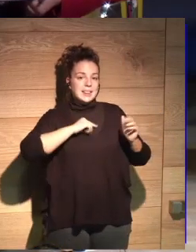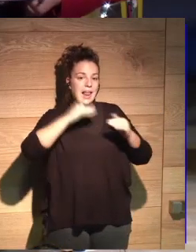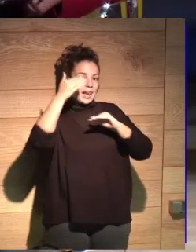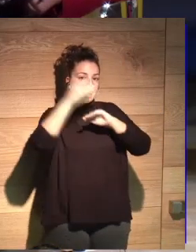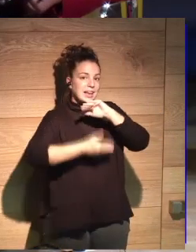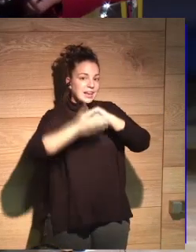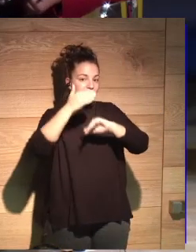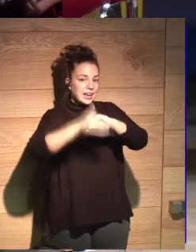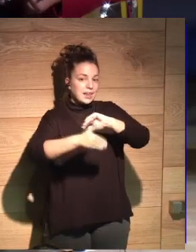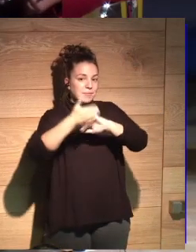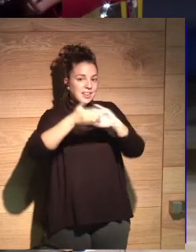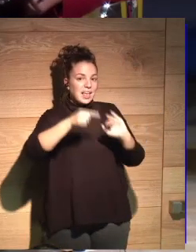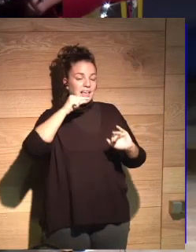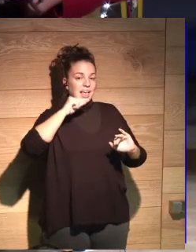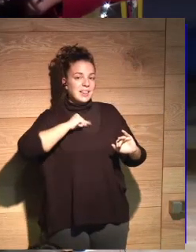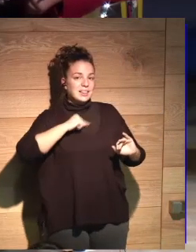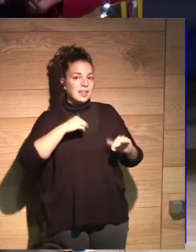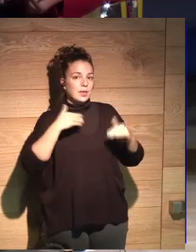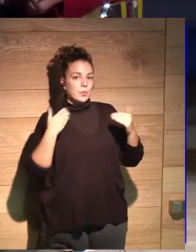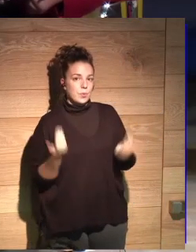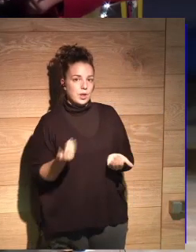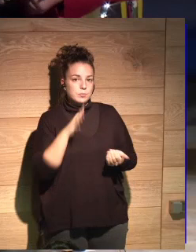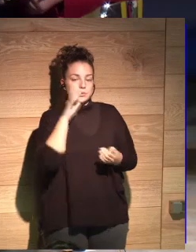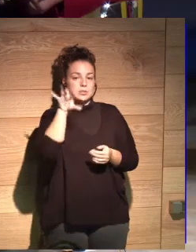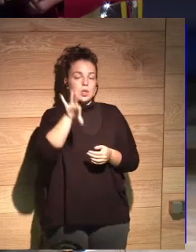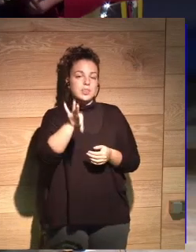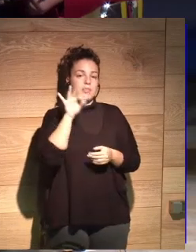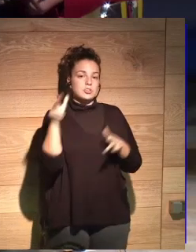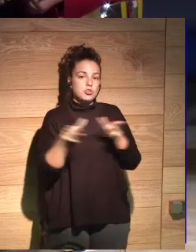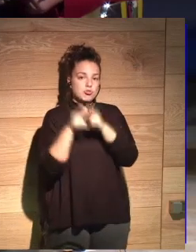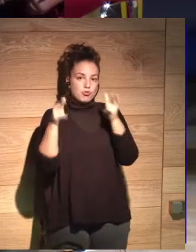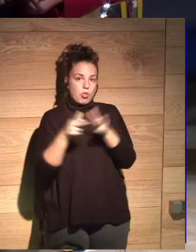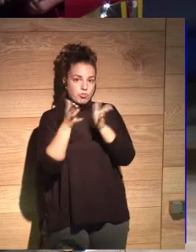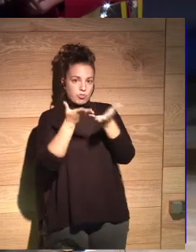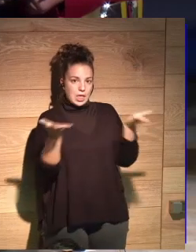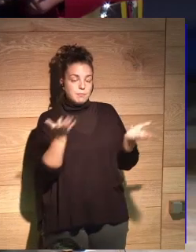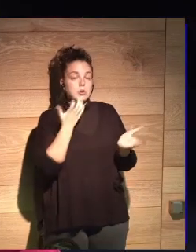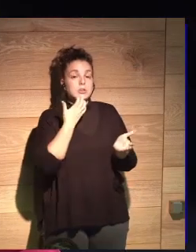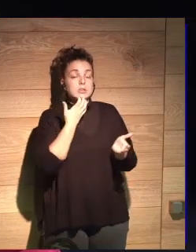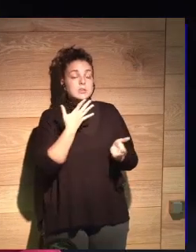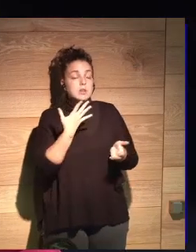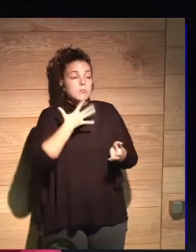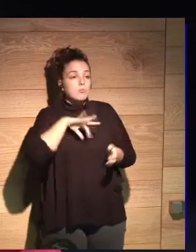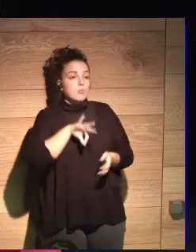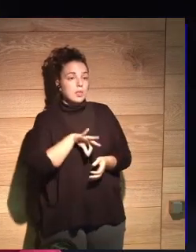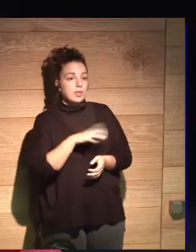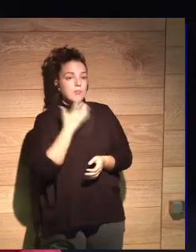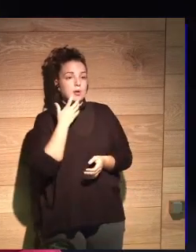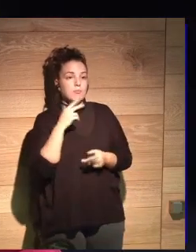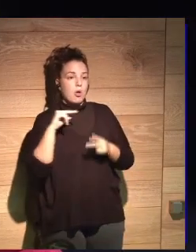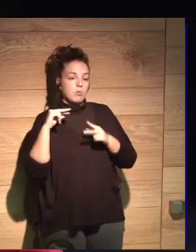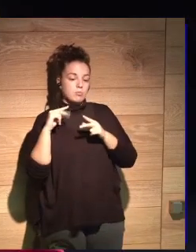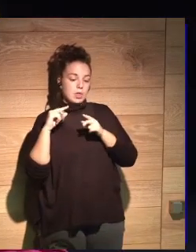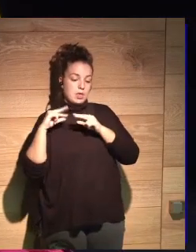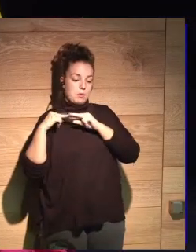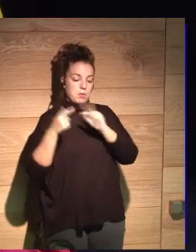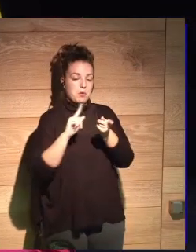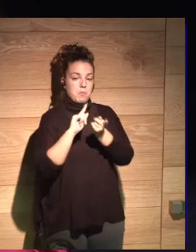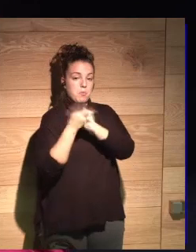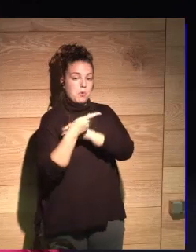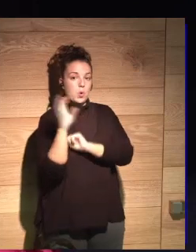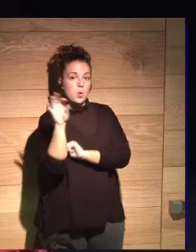is the ethical limit, which is a social decision, I would guess. But if it's possible to